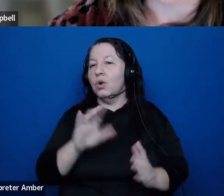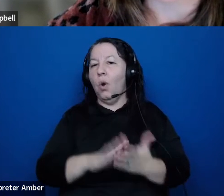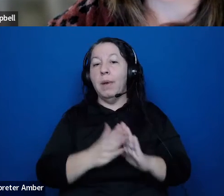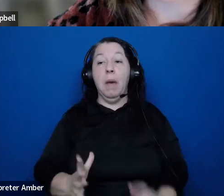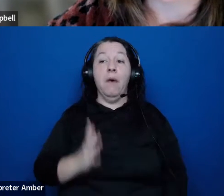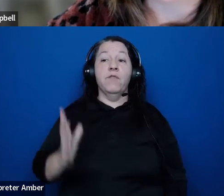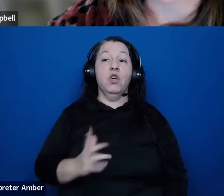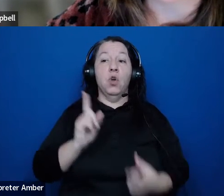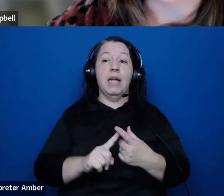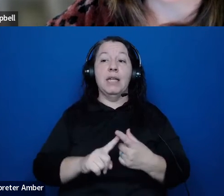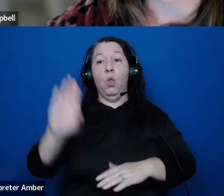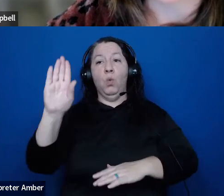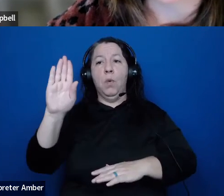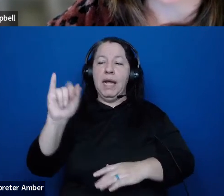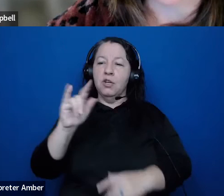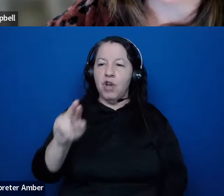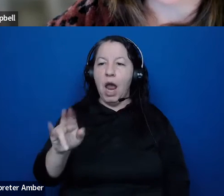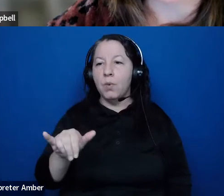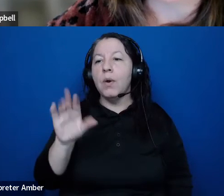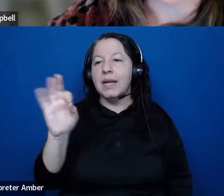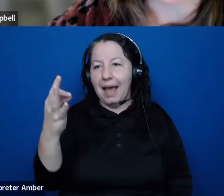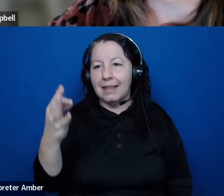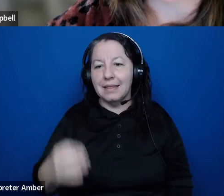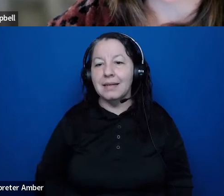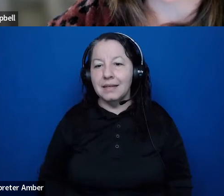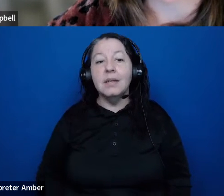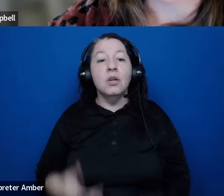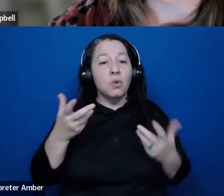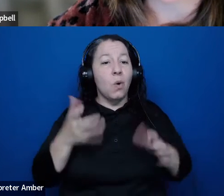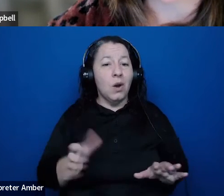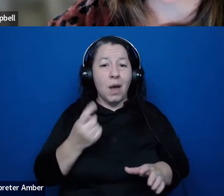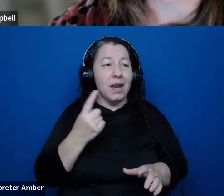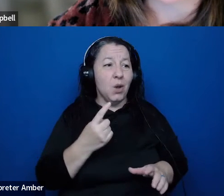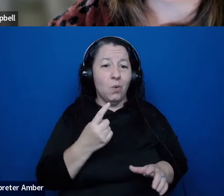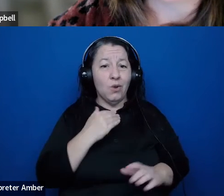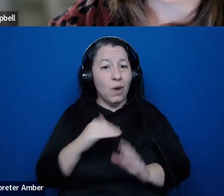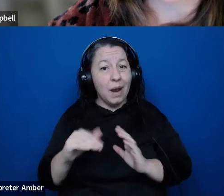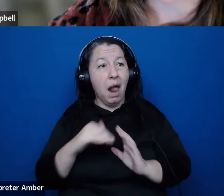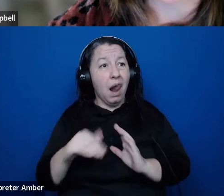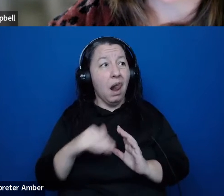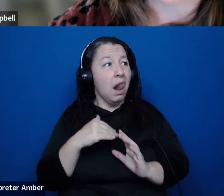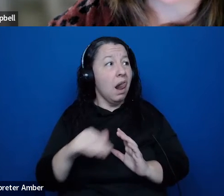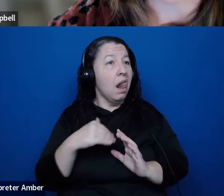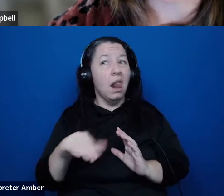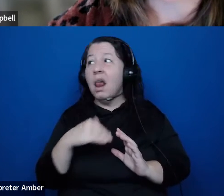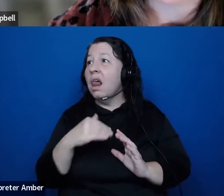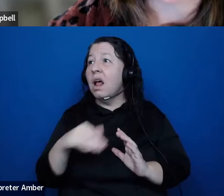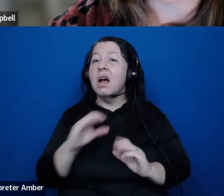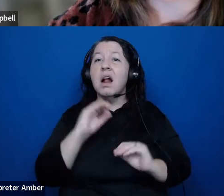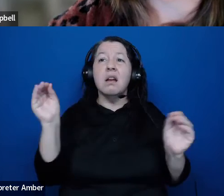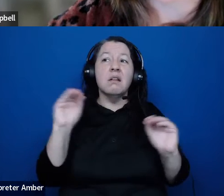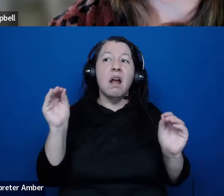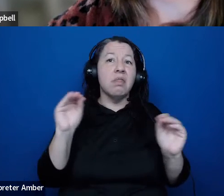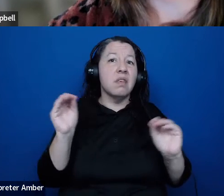January 9th. But so I don't want anyone emailing those new emails and getting a bounce